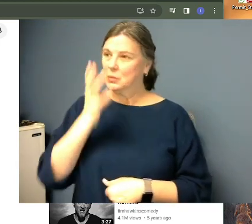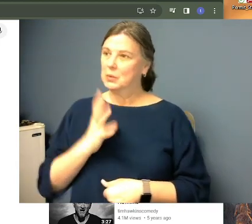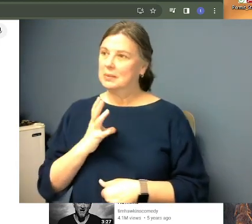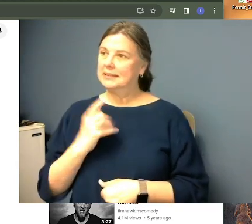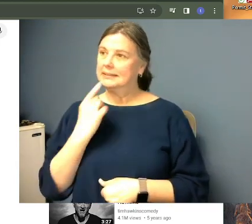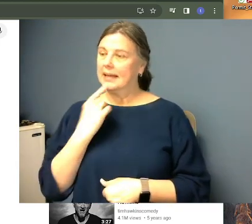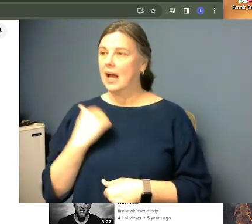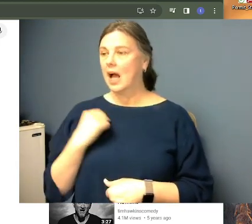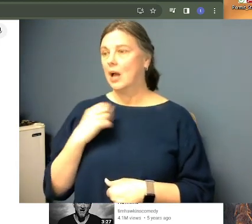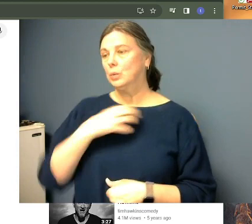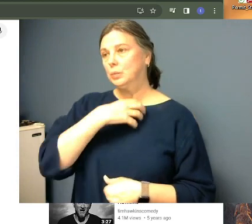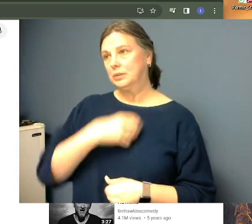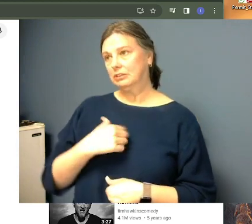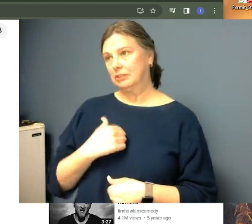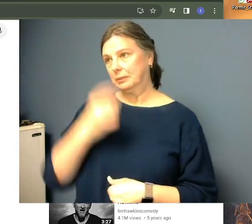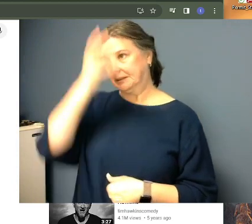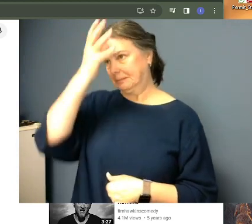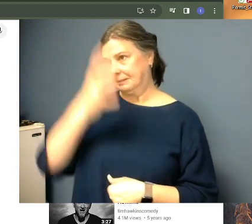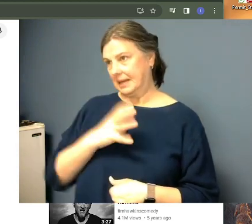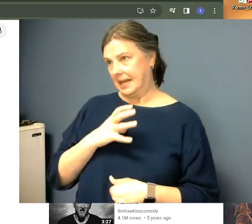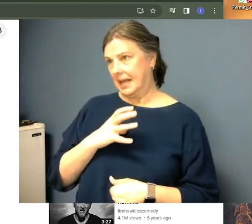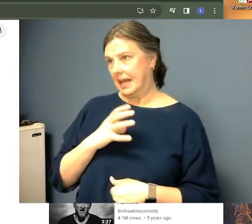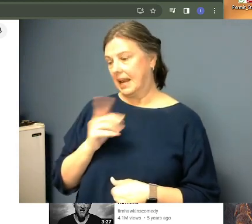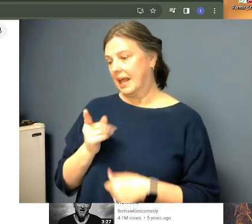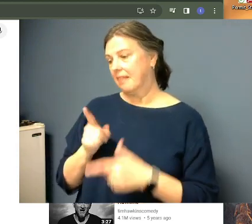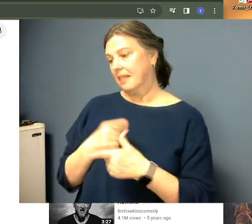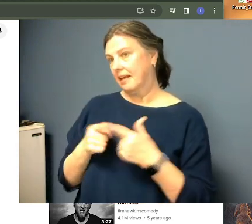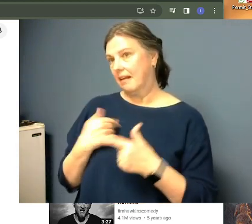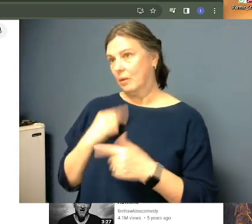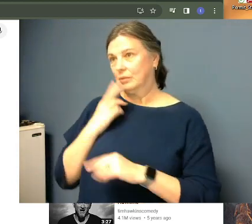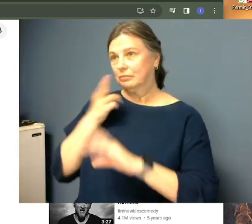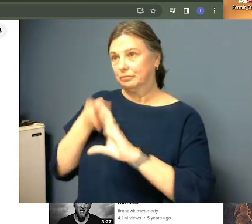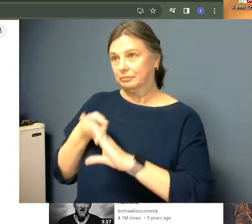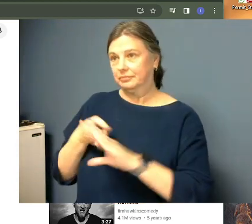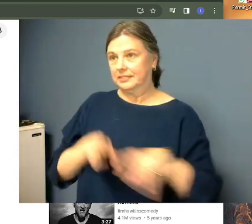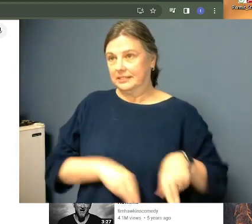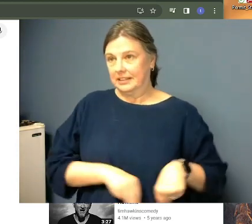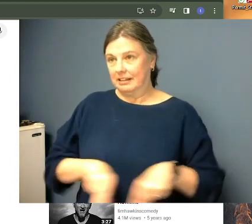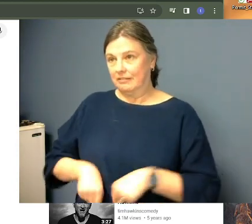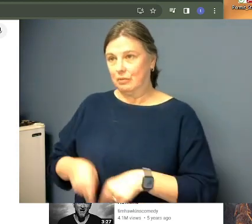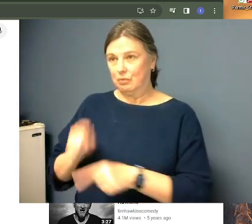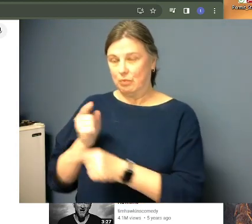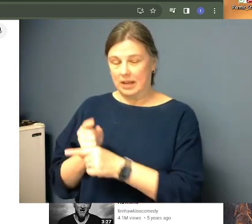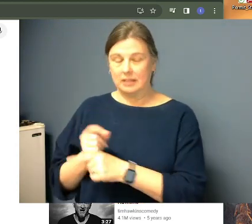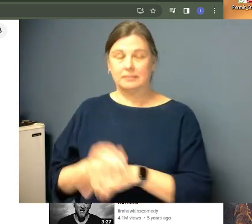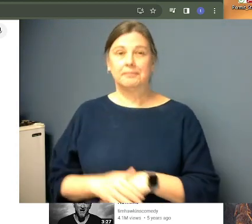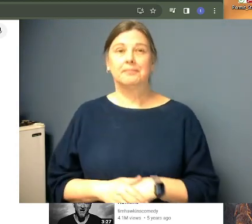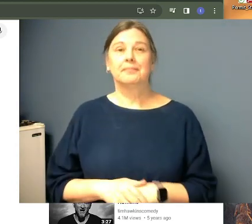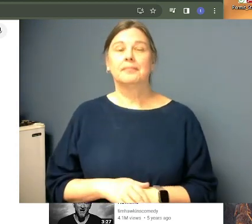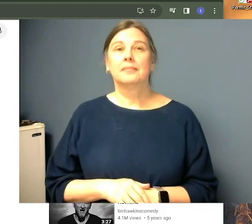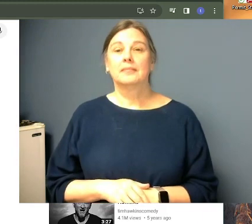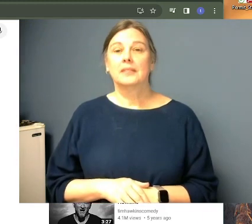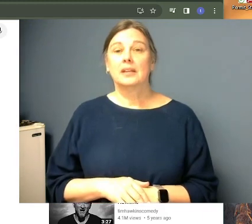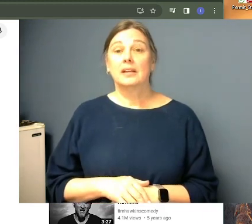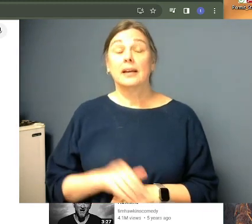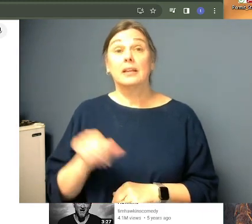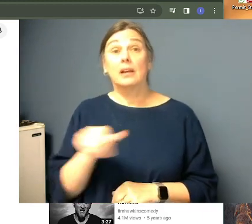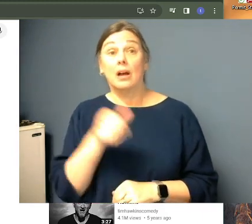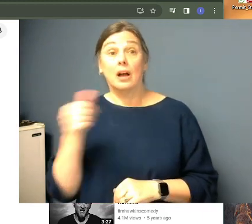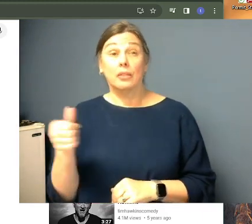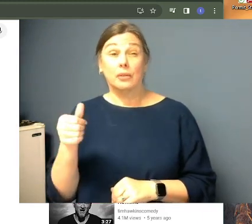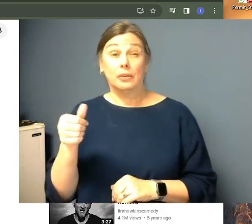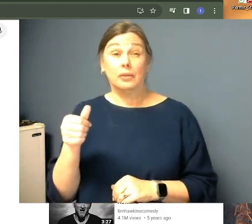were used to shame men into fighting, and then the rest of the images we said mostly reflected